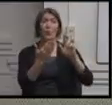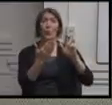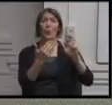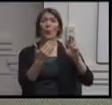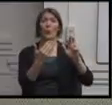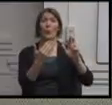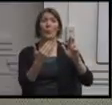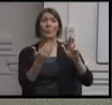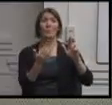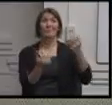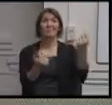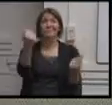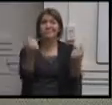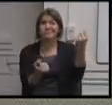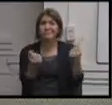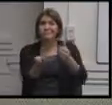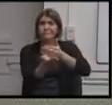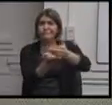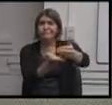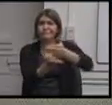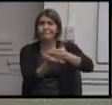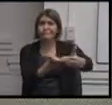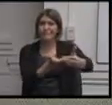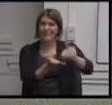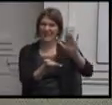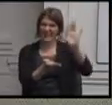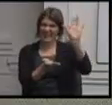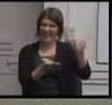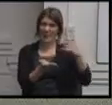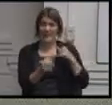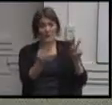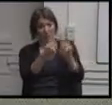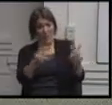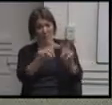we buy a grader. It's capital purchase. I'm not sure,